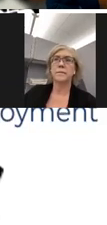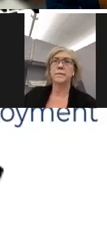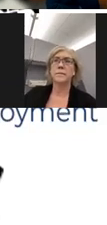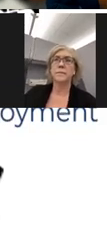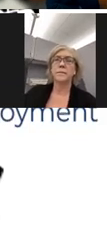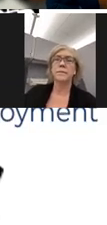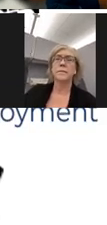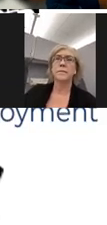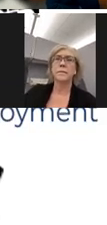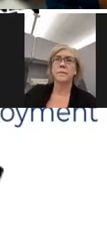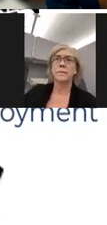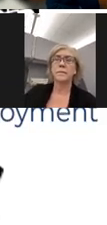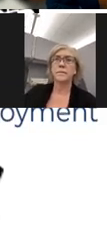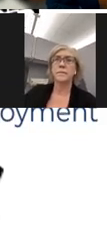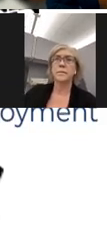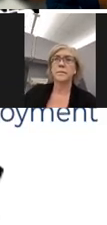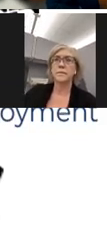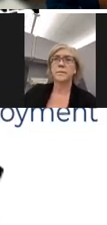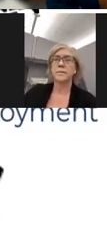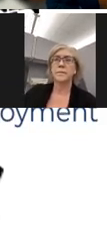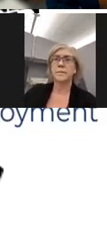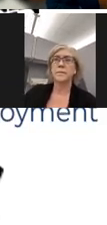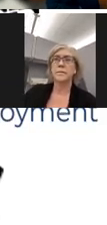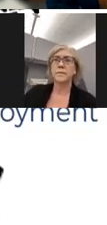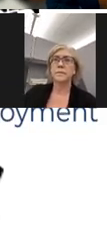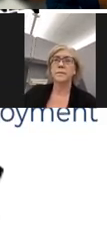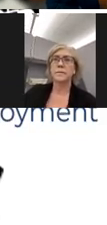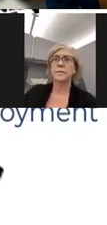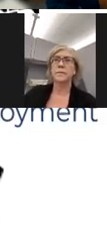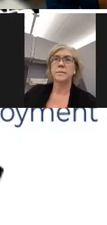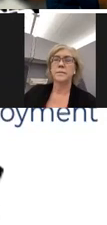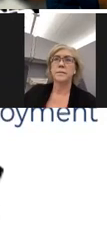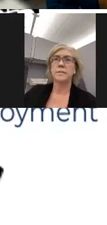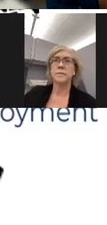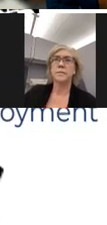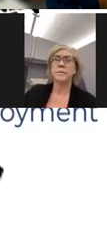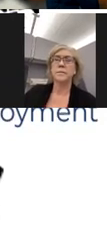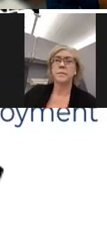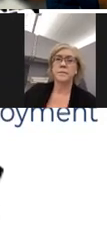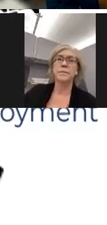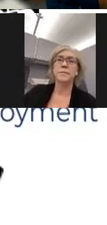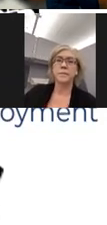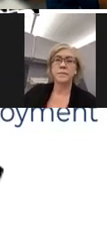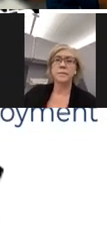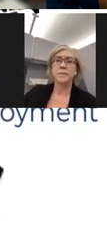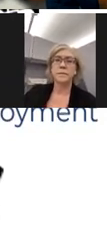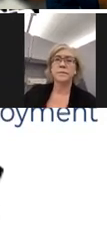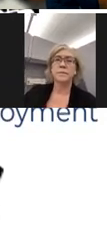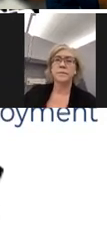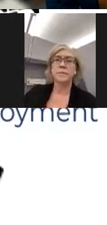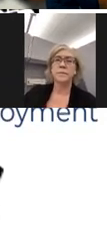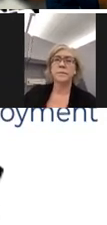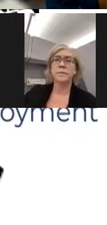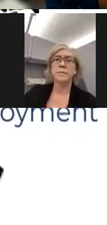Those are all types of services that we provide under what's called safety net, so that when they're in training, we can support them so they can complete